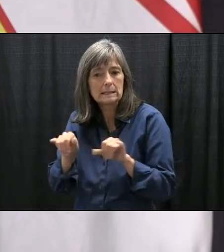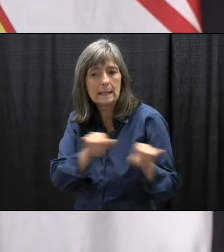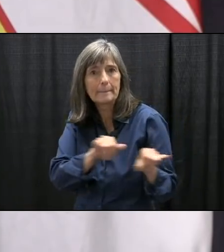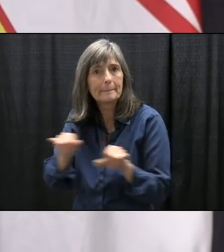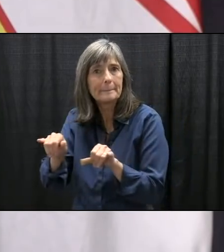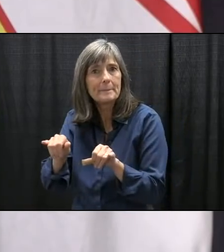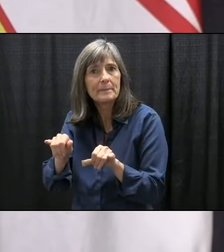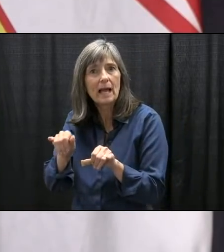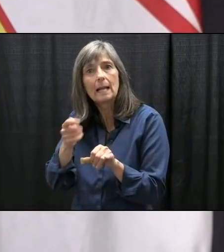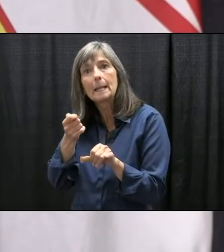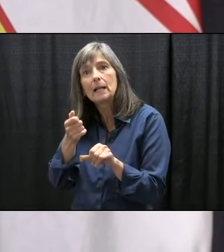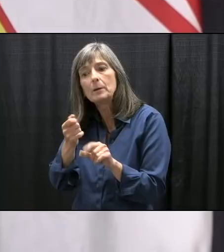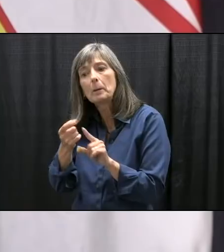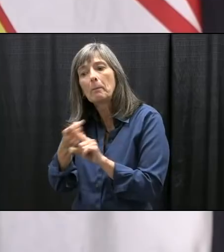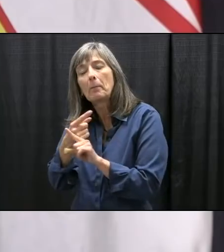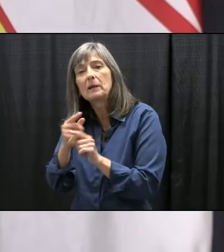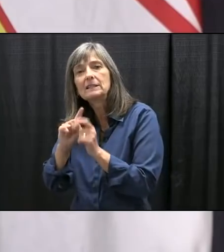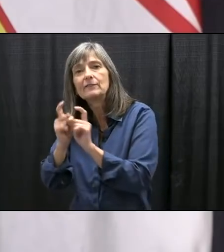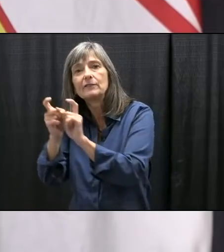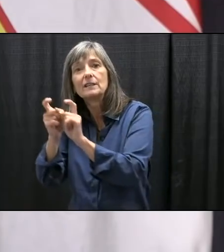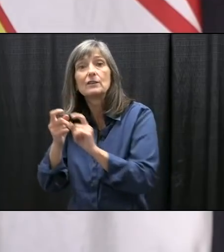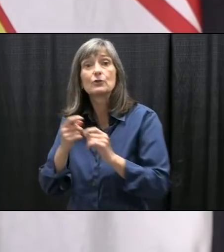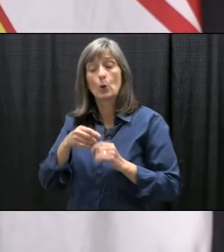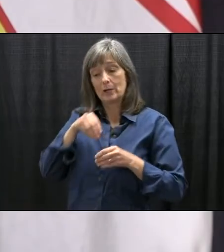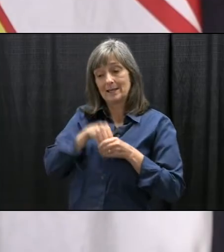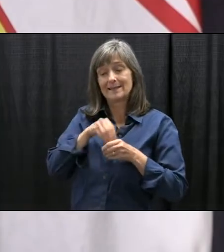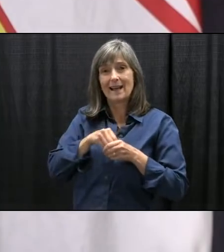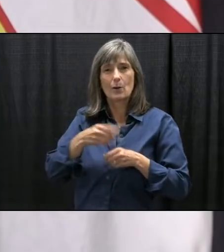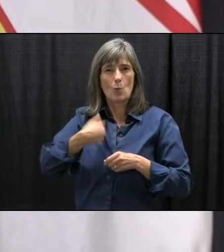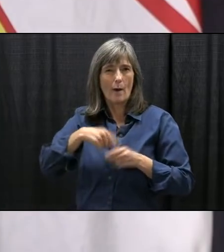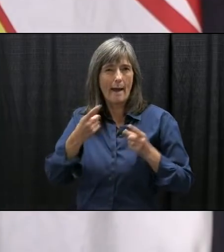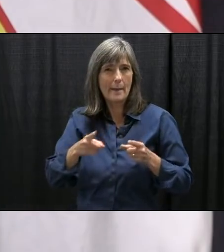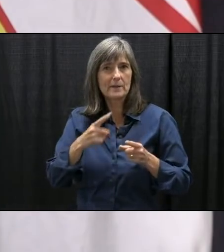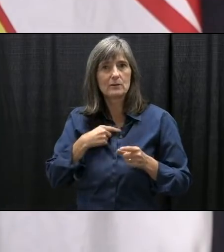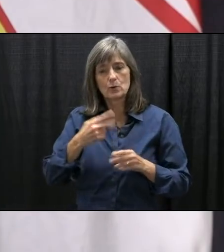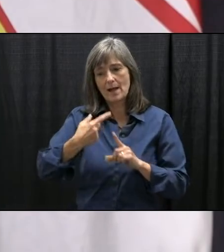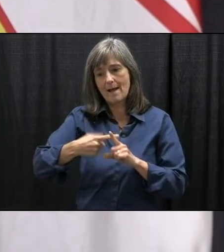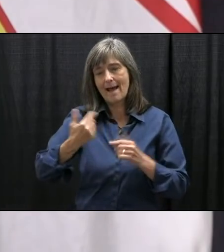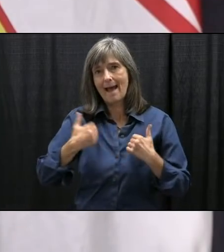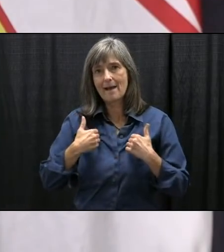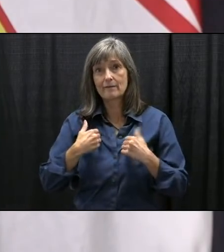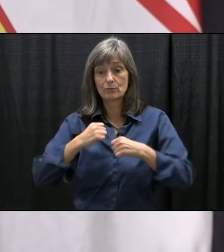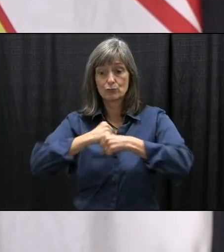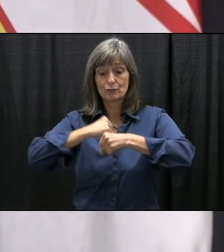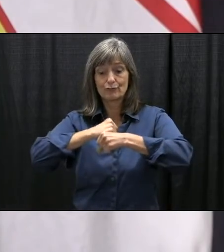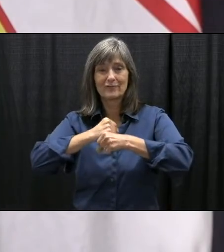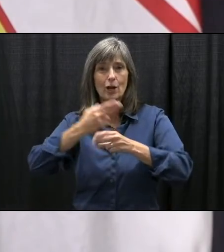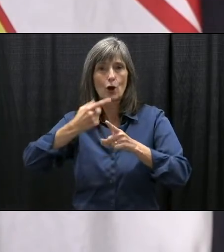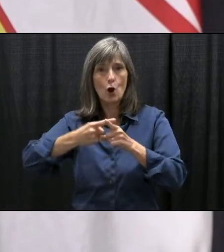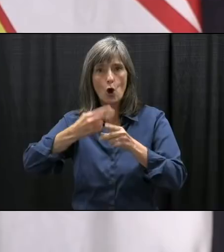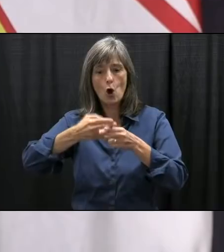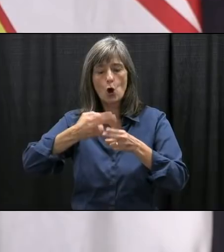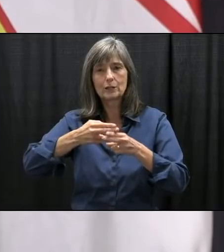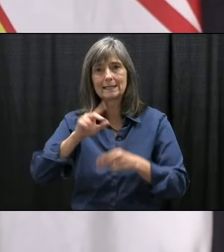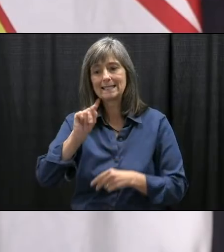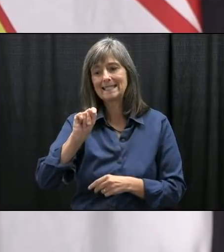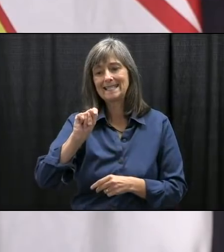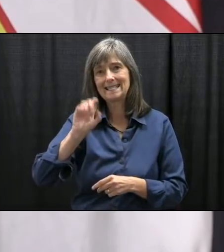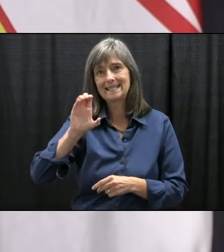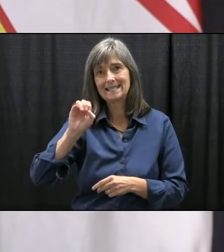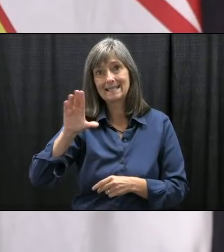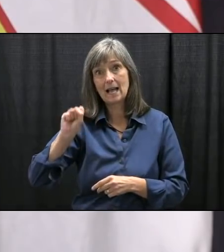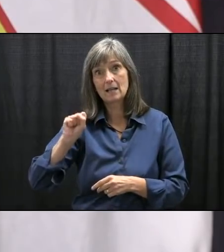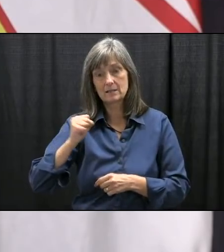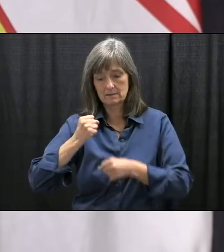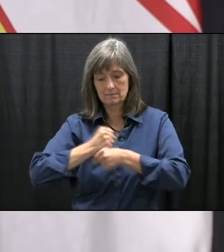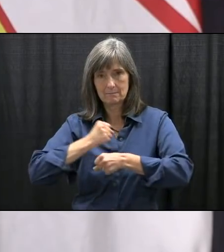to handle new variants without significant disease in terms of ending up in